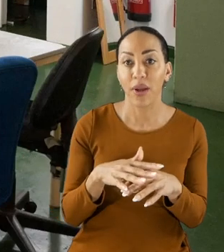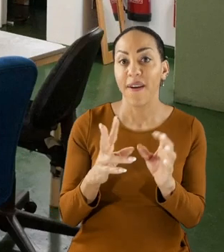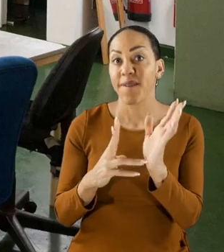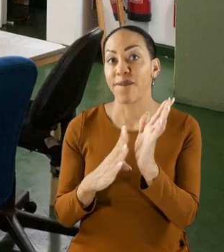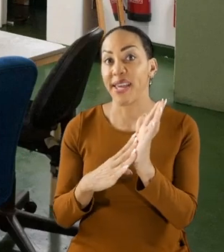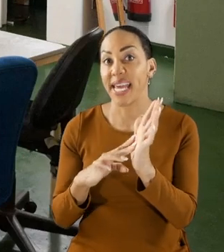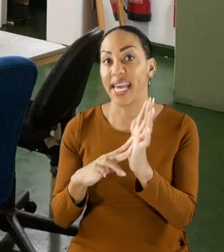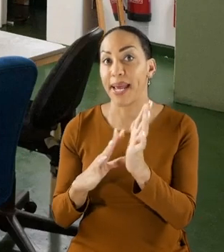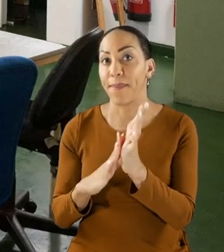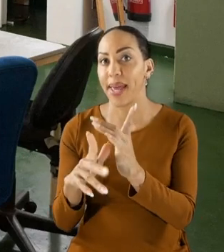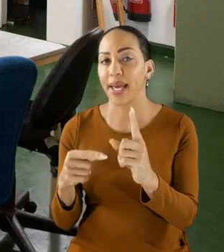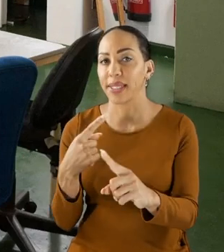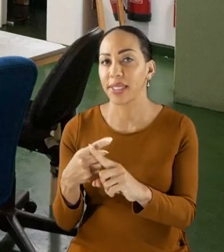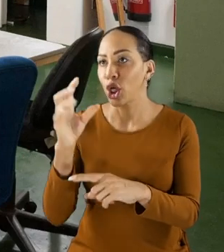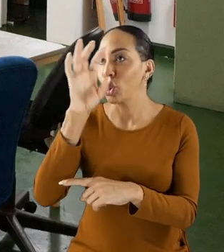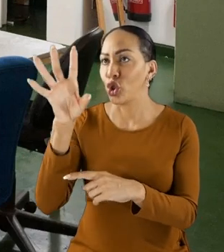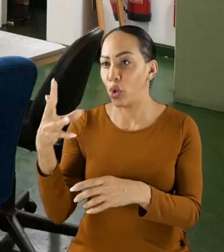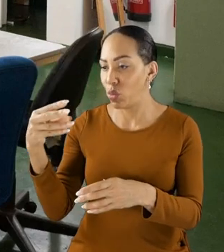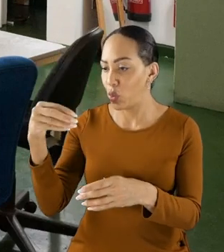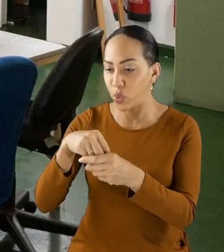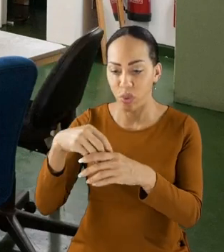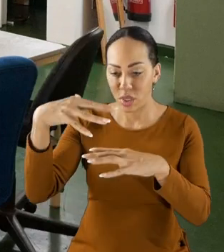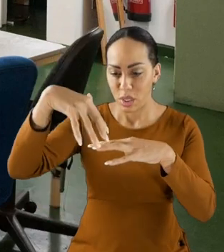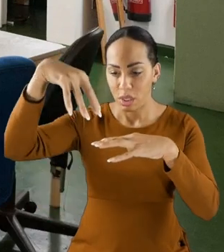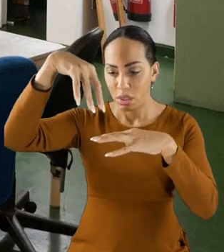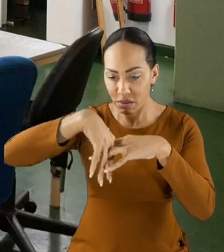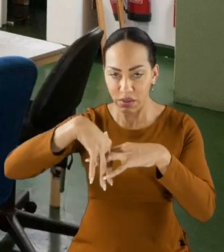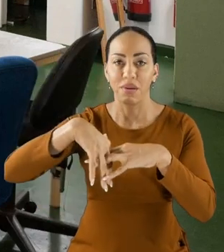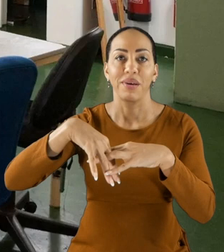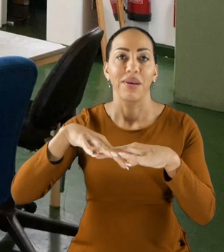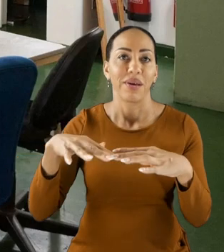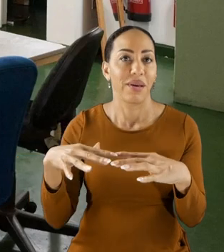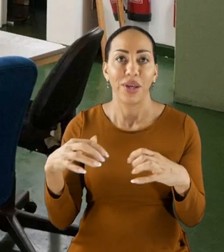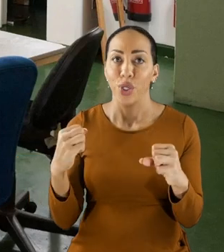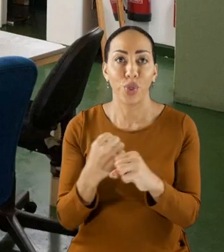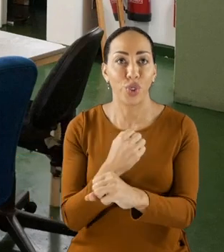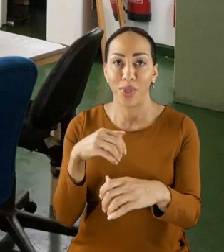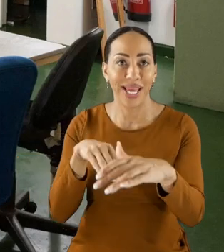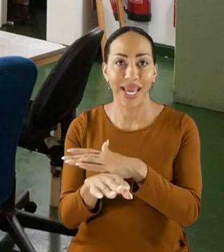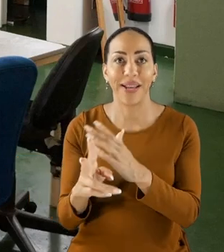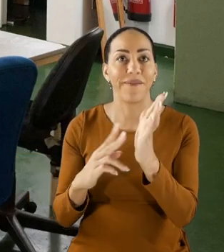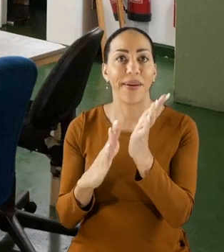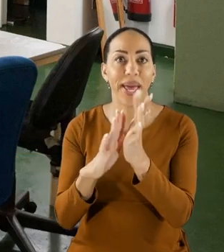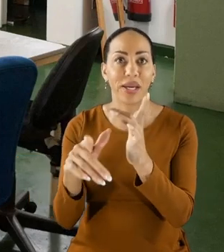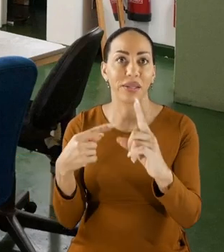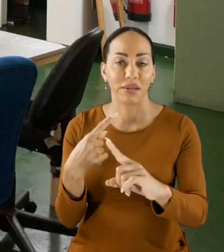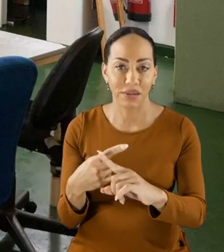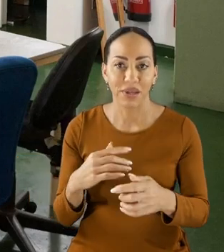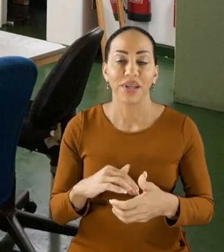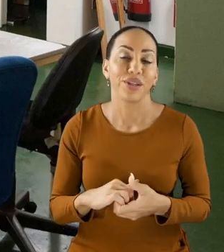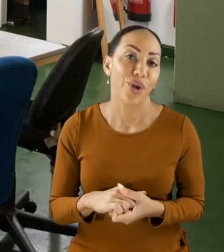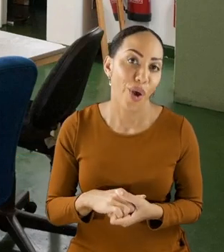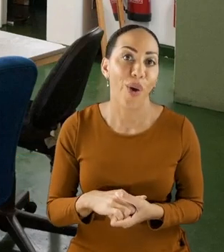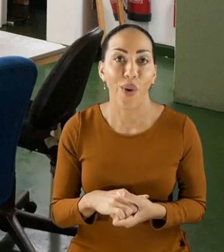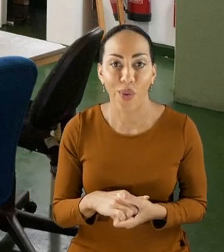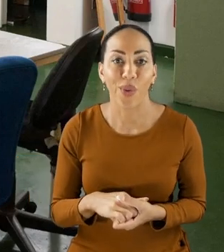future, the new release of vMix incorporates Zoom functionality within the whole piece. So within the whole software, so you can actually do